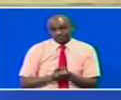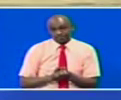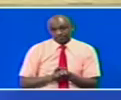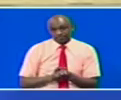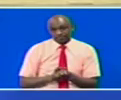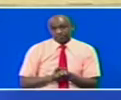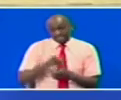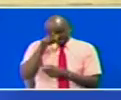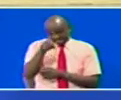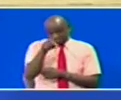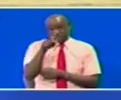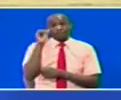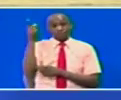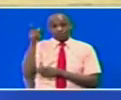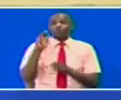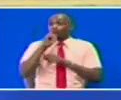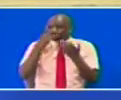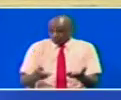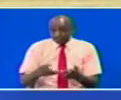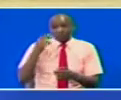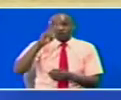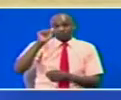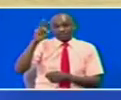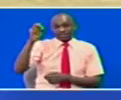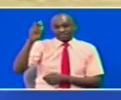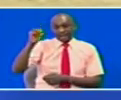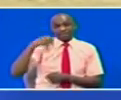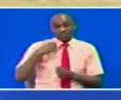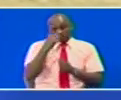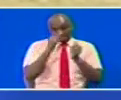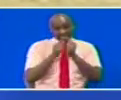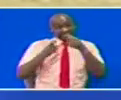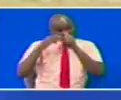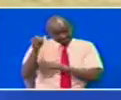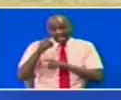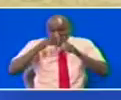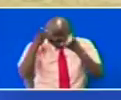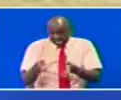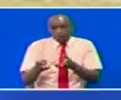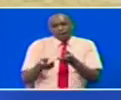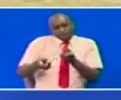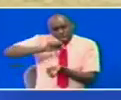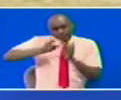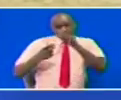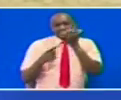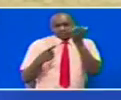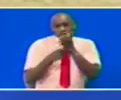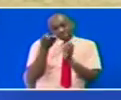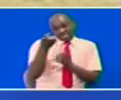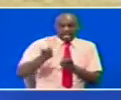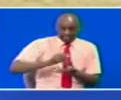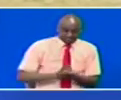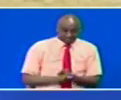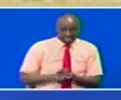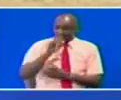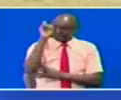The Bell rotorcrafts were used in the Vietnam War in the 1960s but have now been upgraded to Huey 2. The